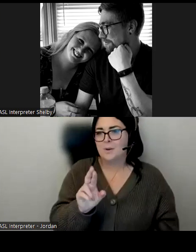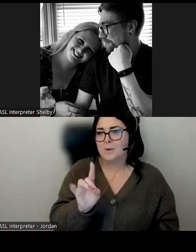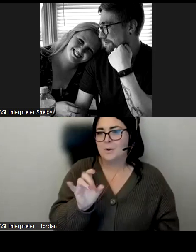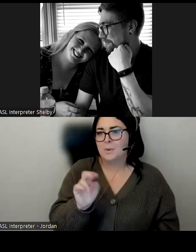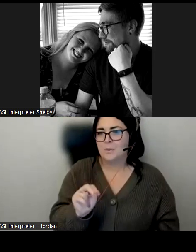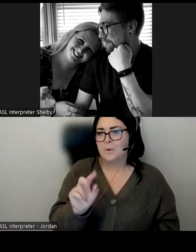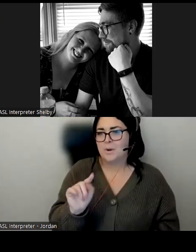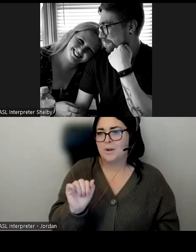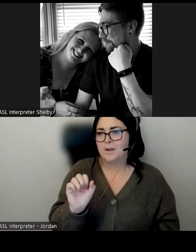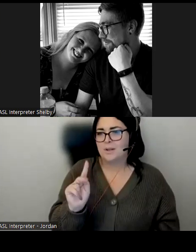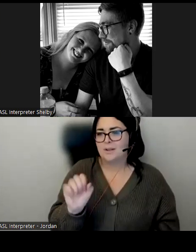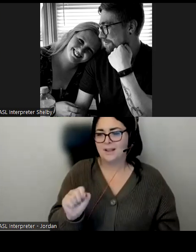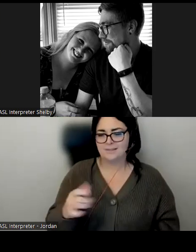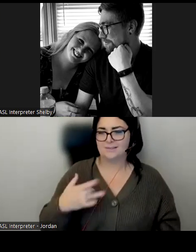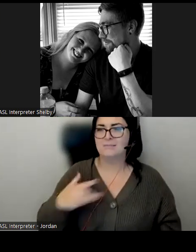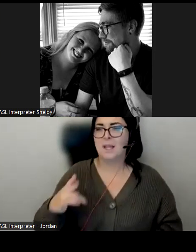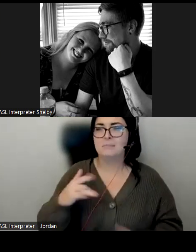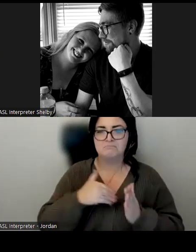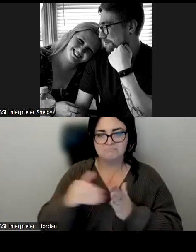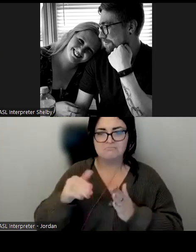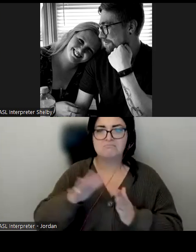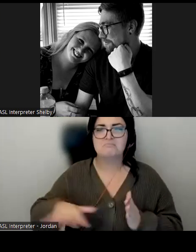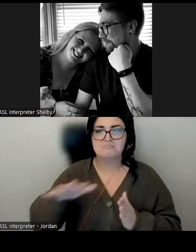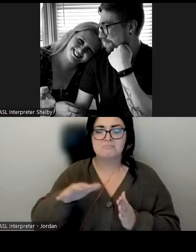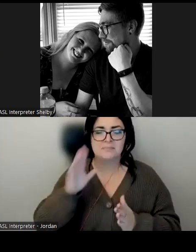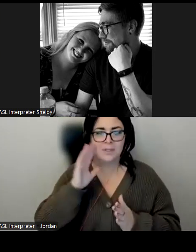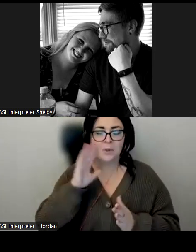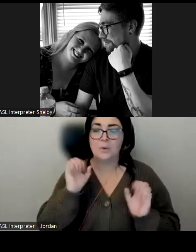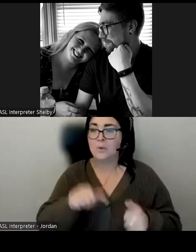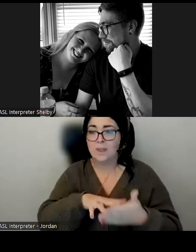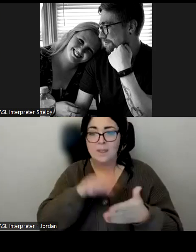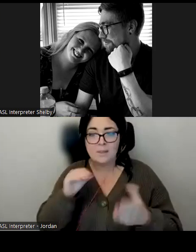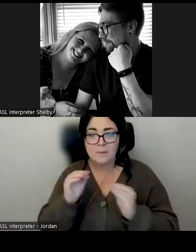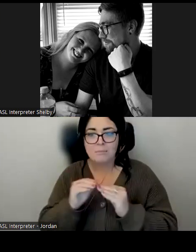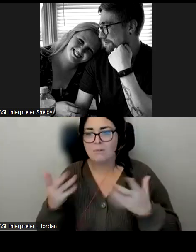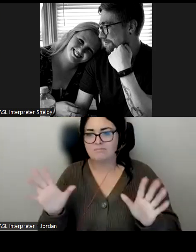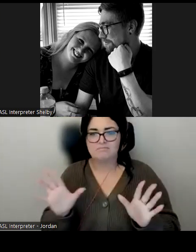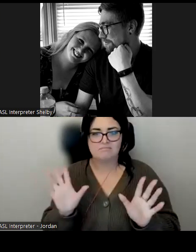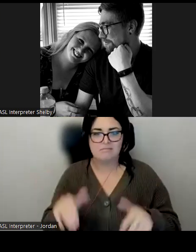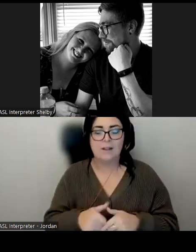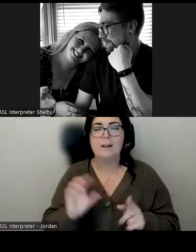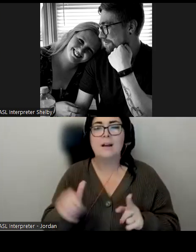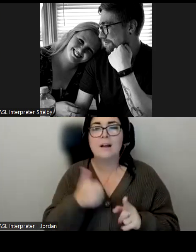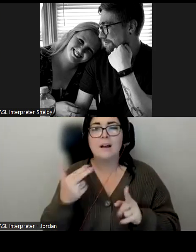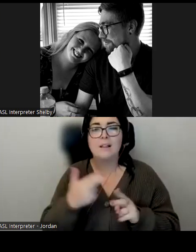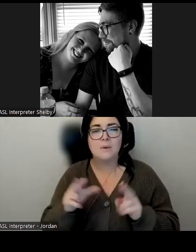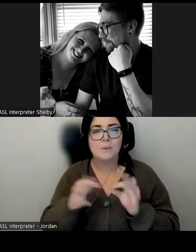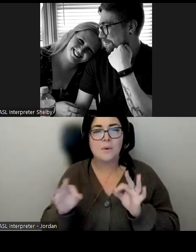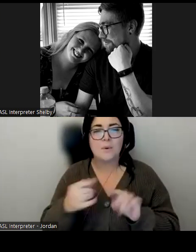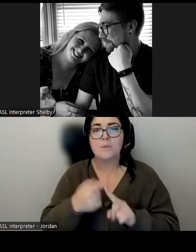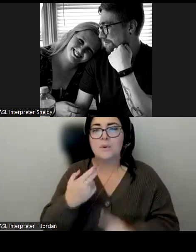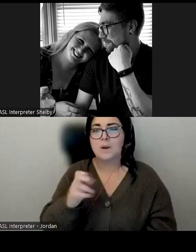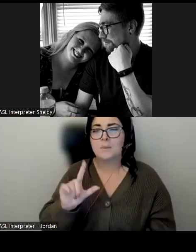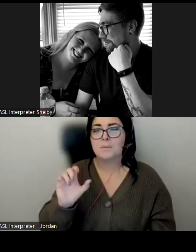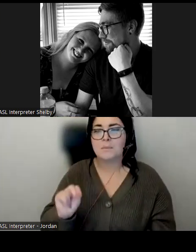very common, and you may choose to learn more about that or not. Another quote here from Helen Keller: what we